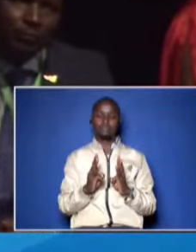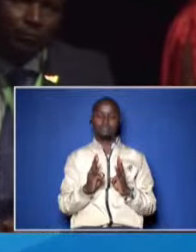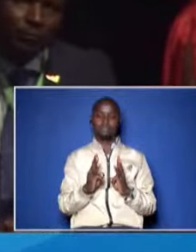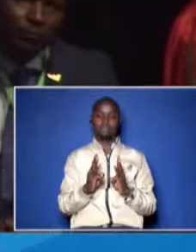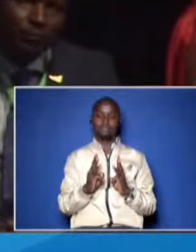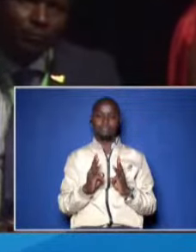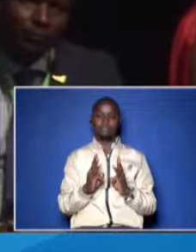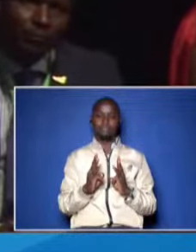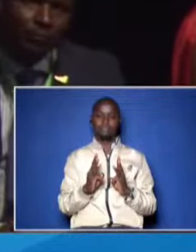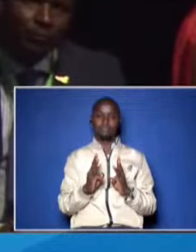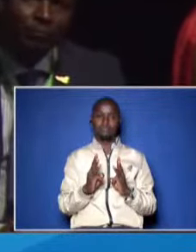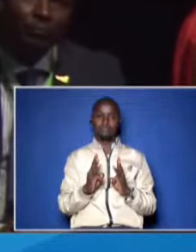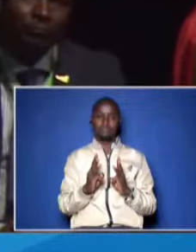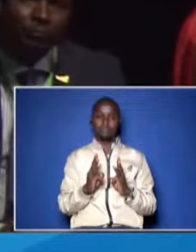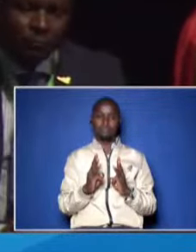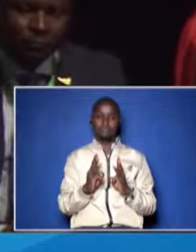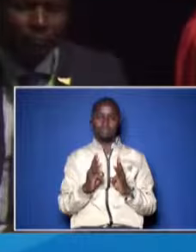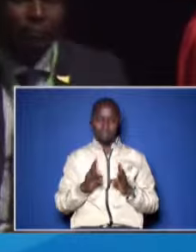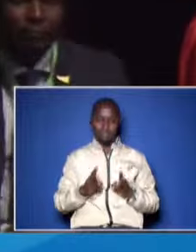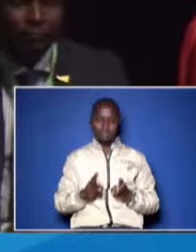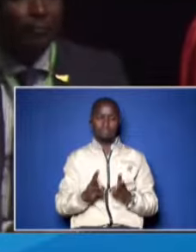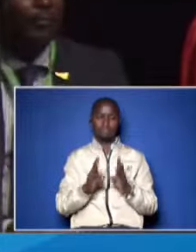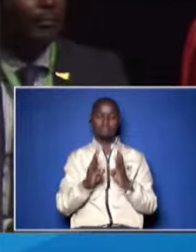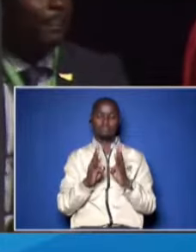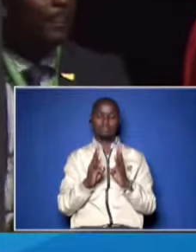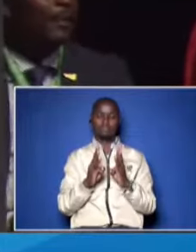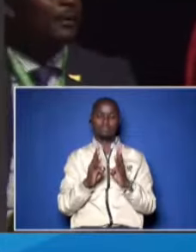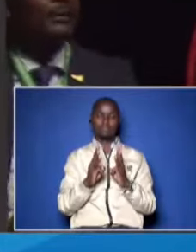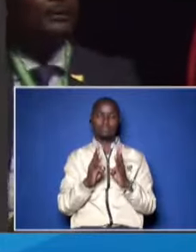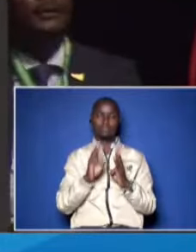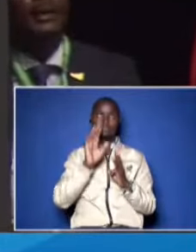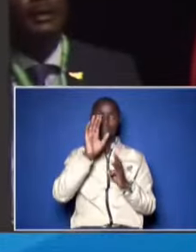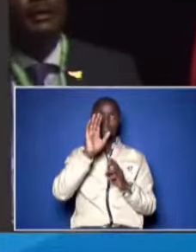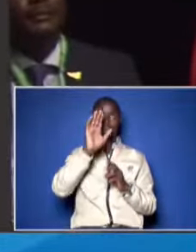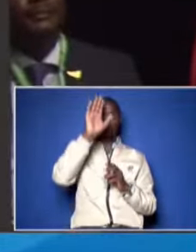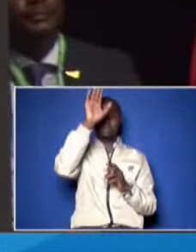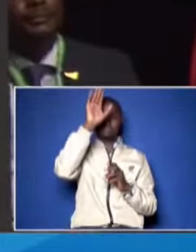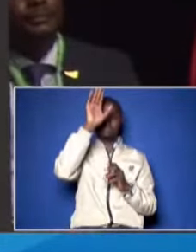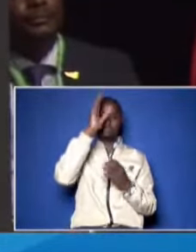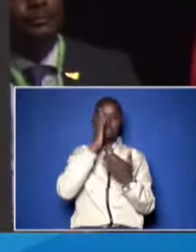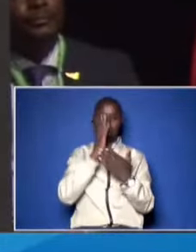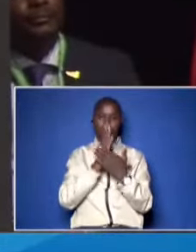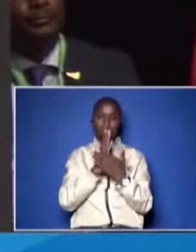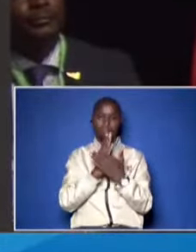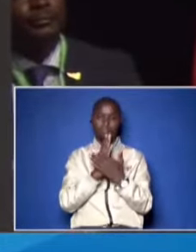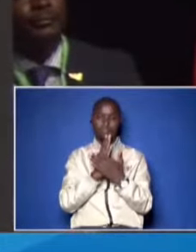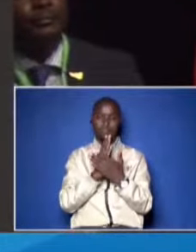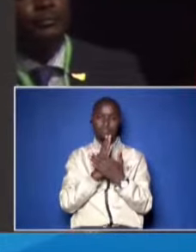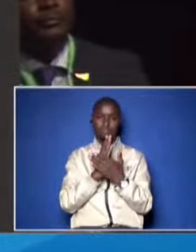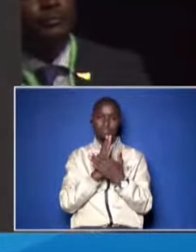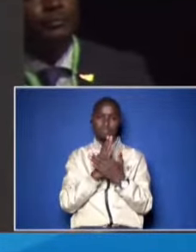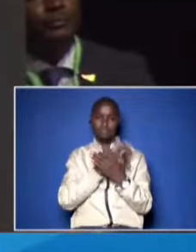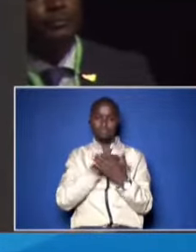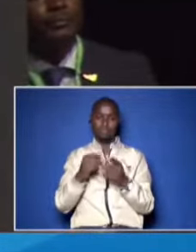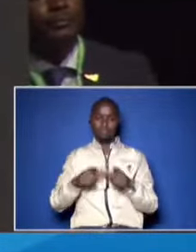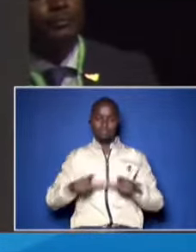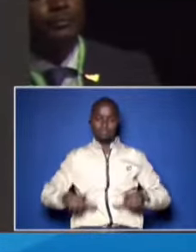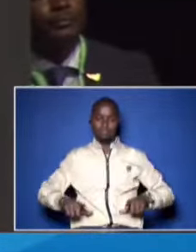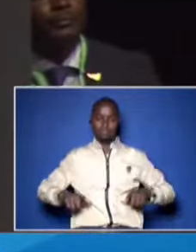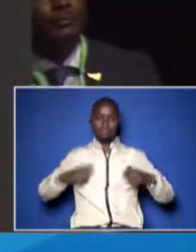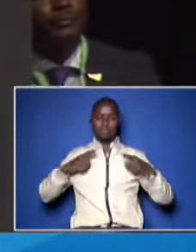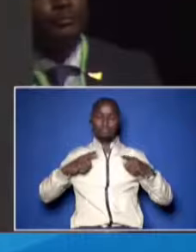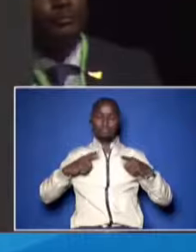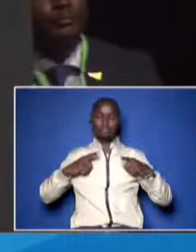to he is the way and the truth and the